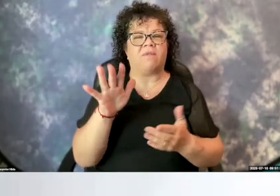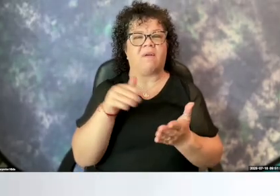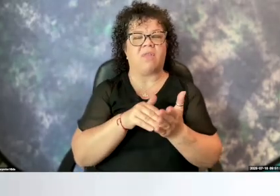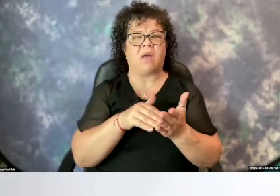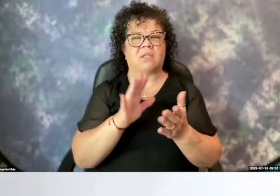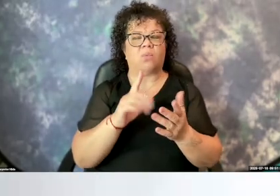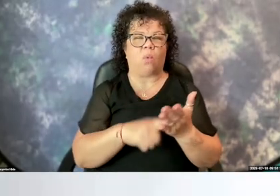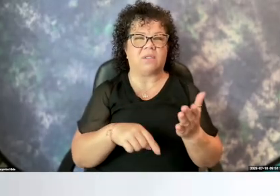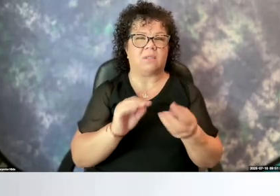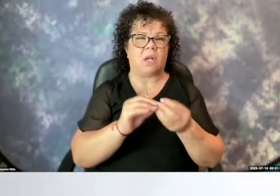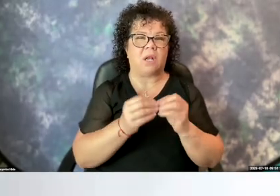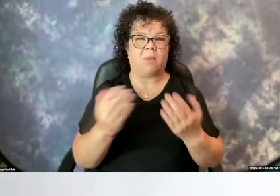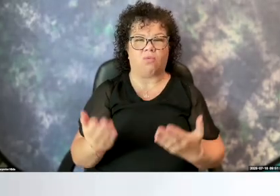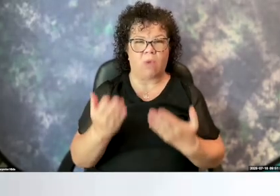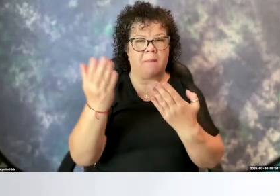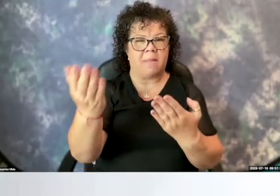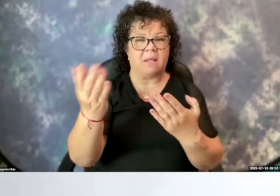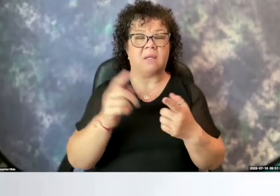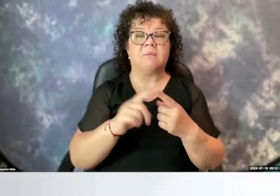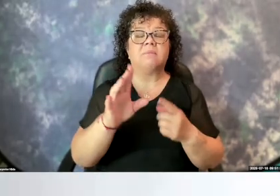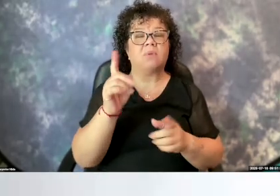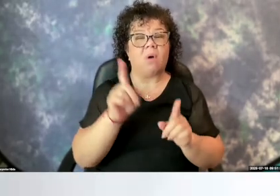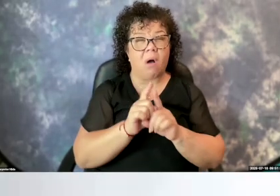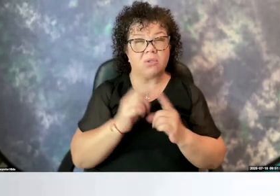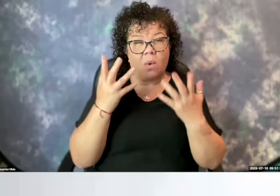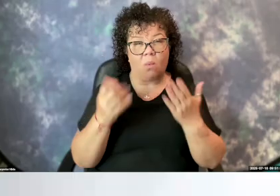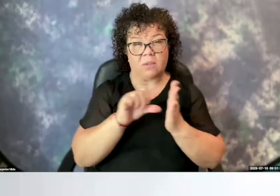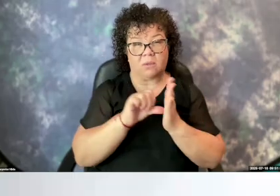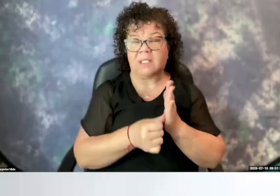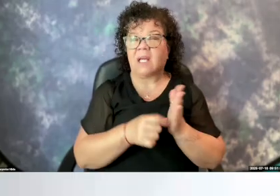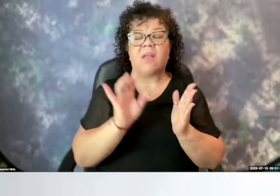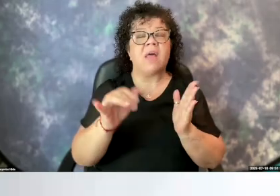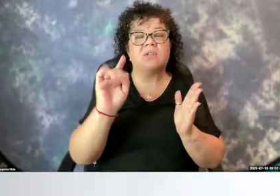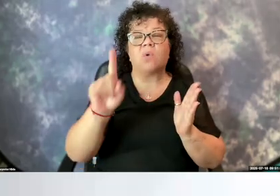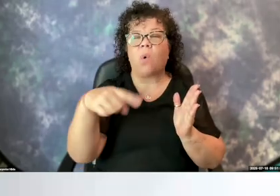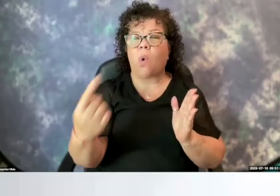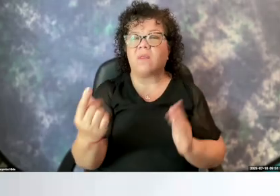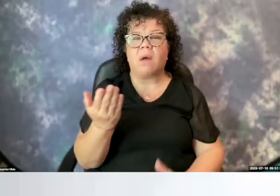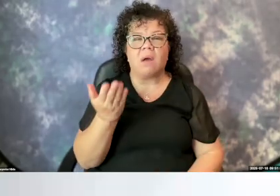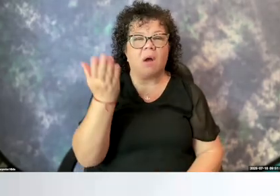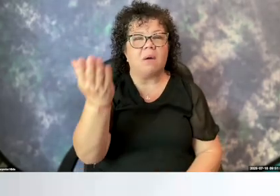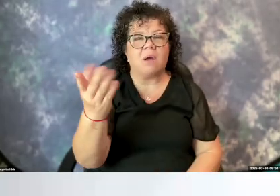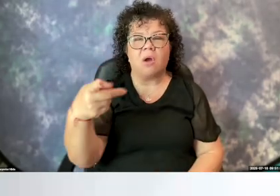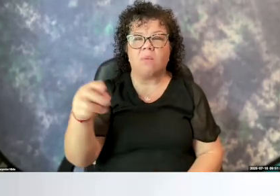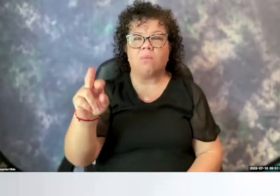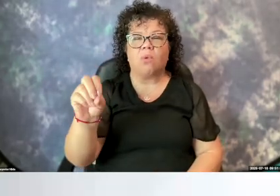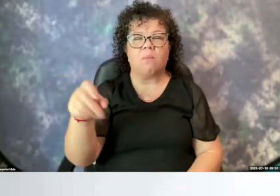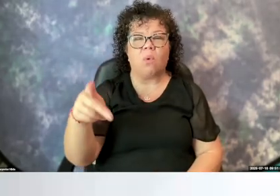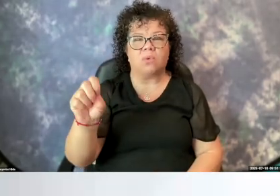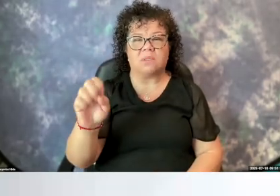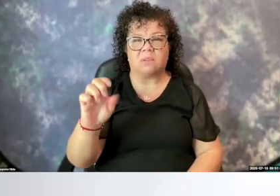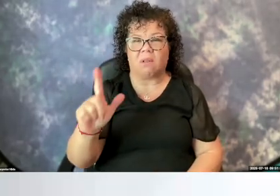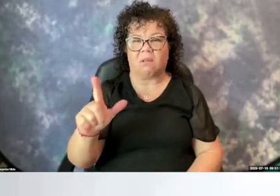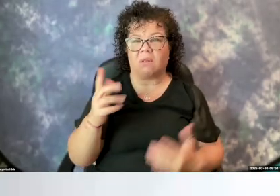was recommended. And I do want to emphasize that these are all just proposals. Again, I just want to really reiterate